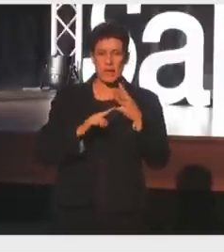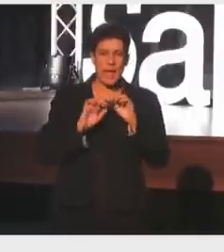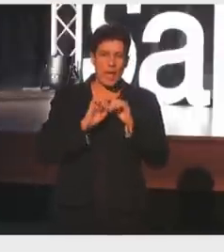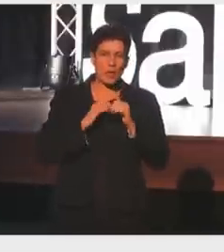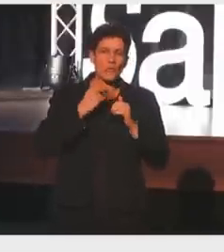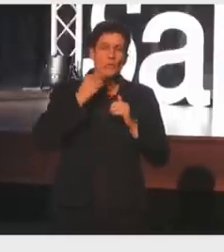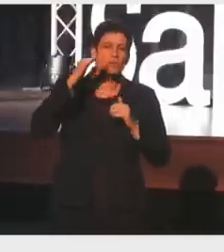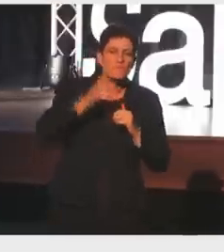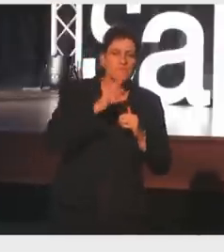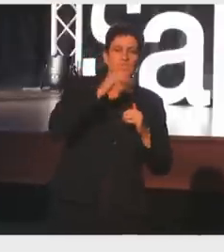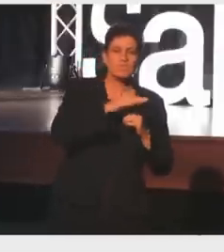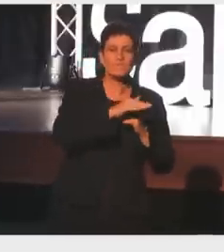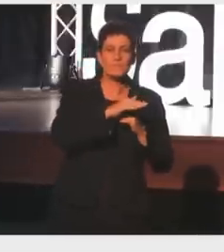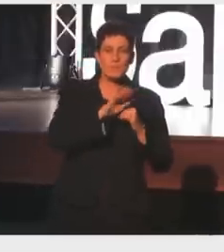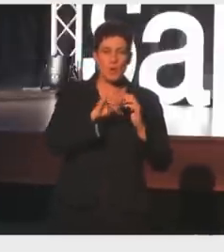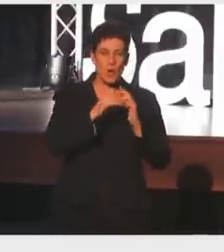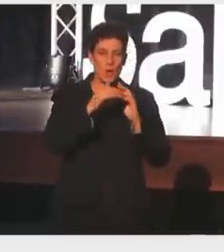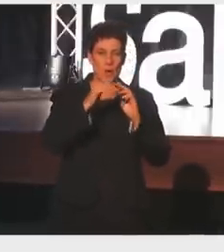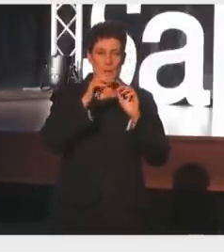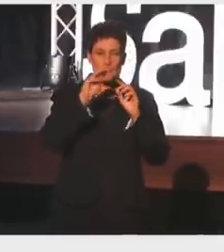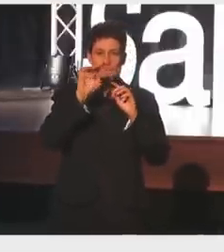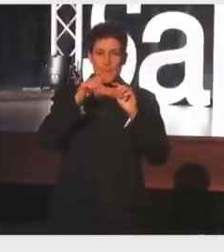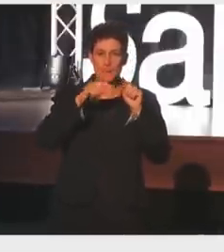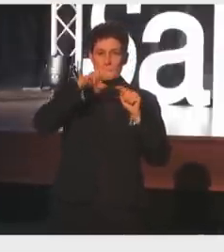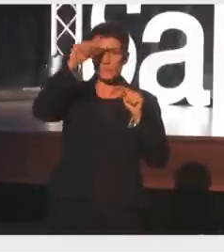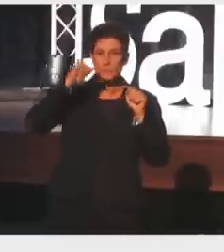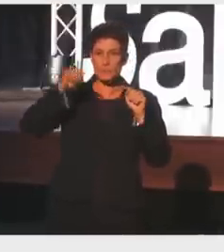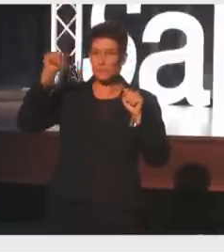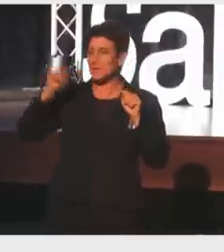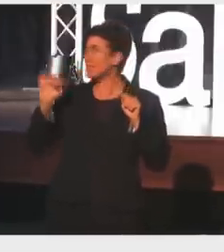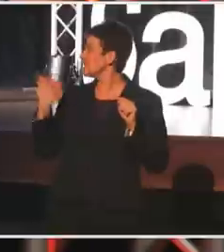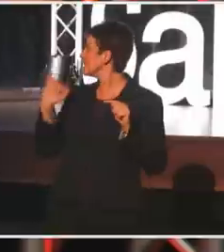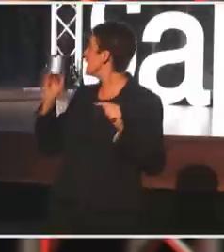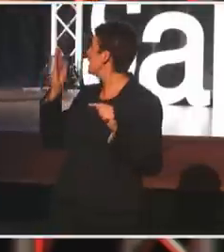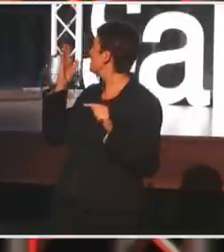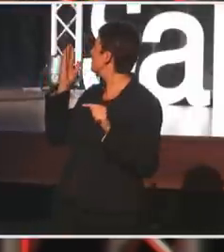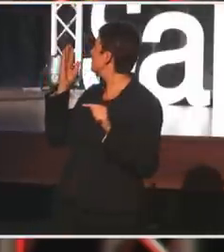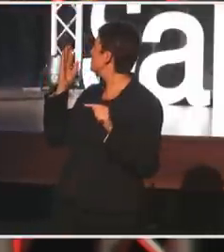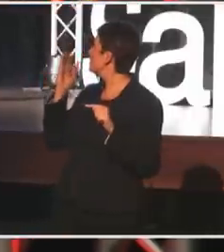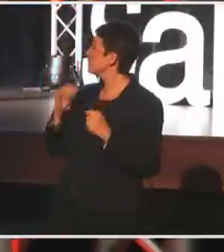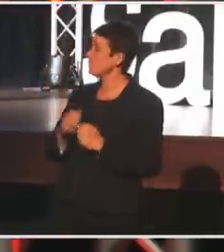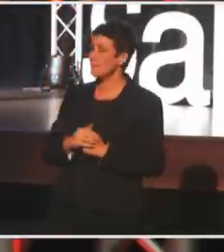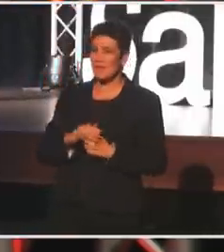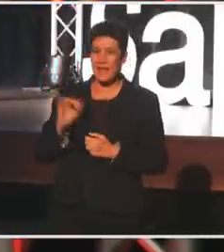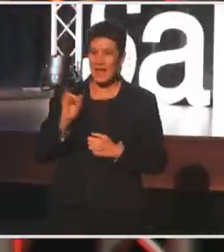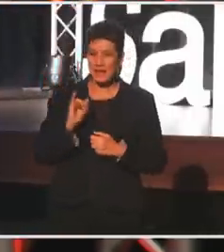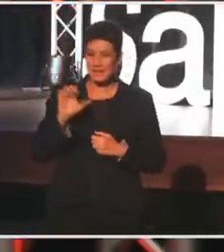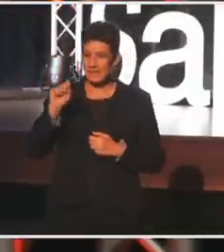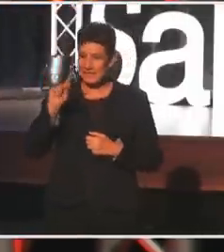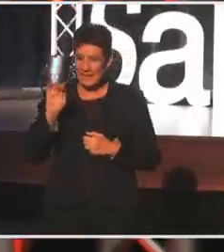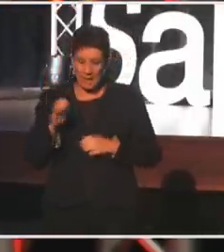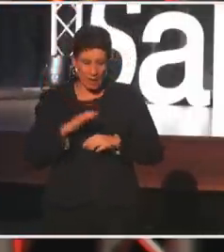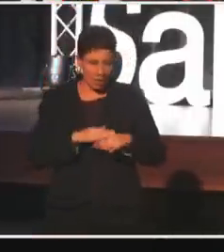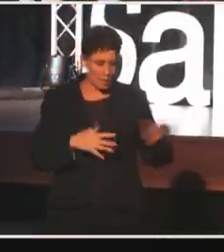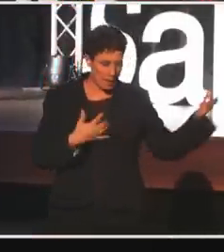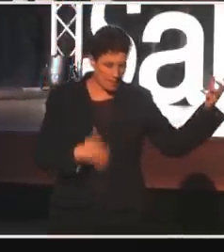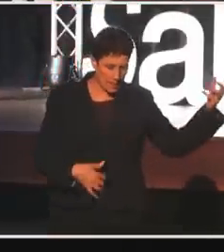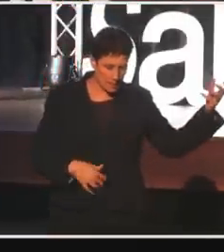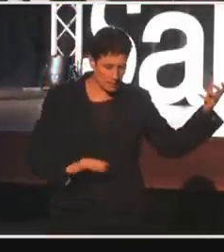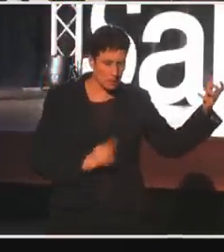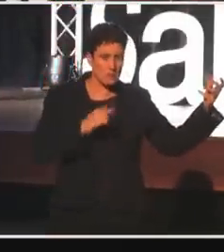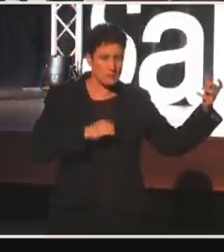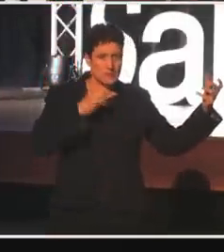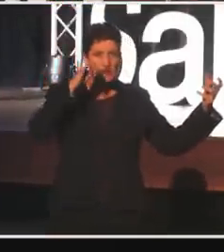inflection, all mapped out with the same detail and complexity as a scale on my bass.